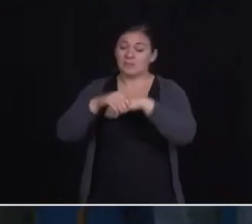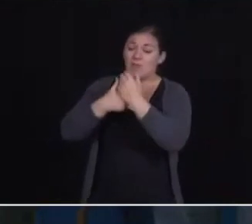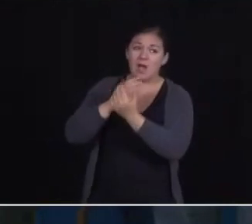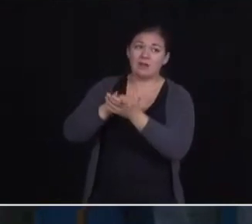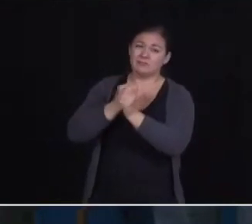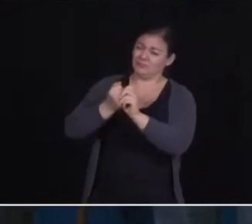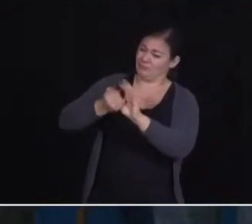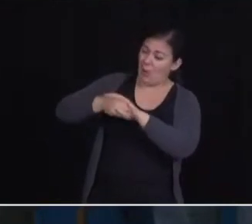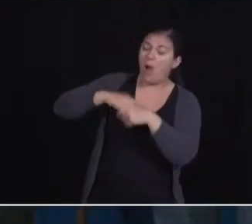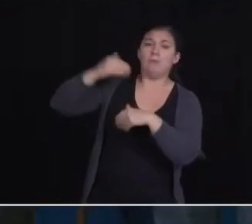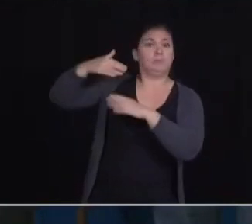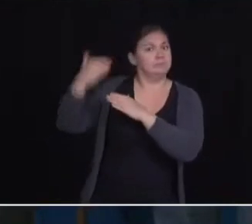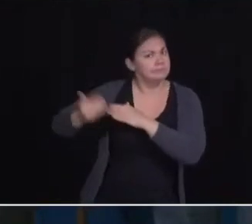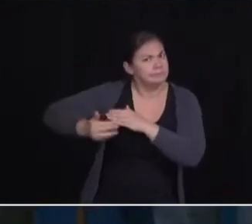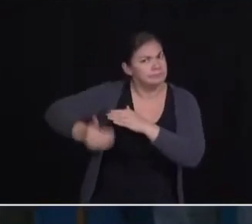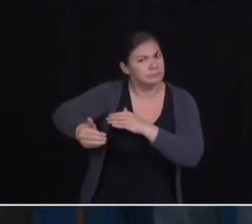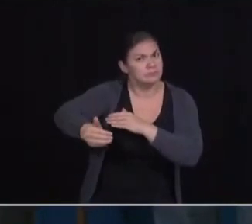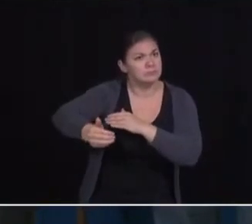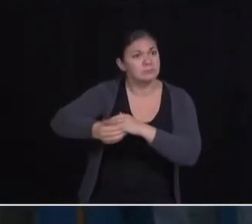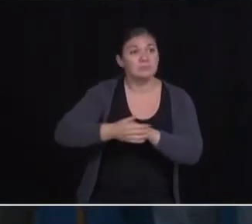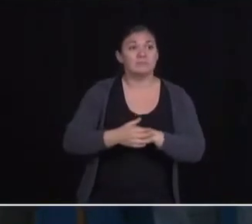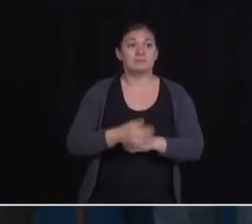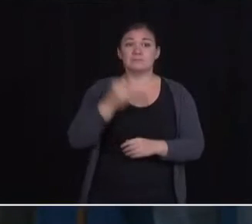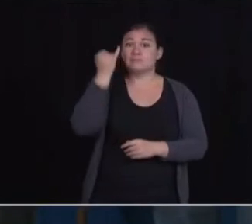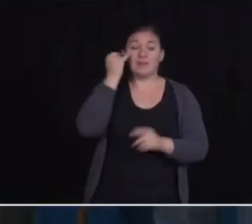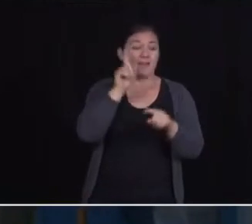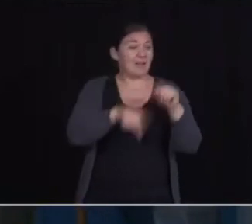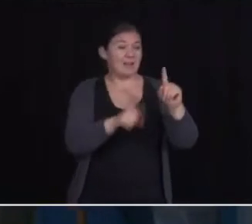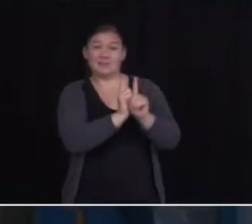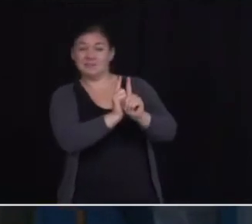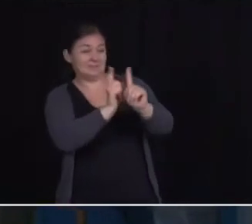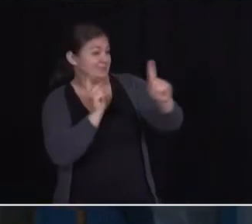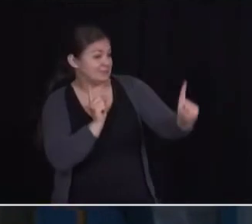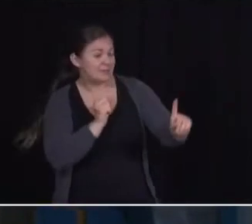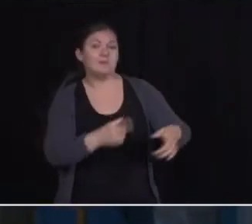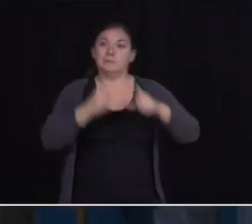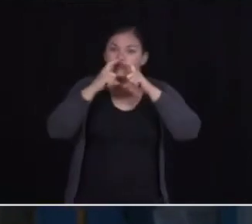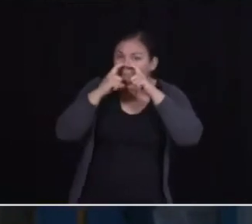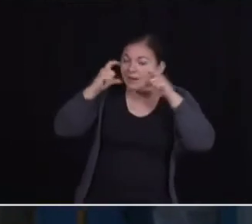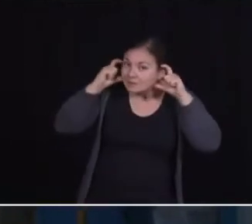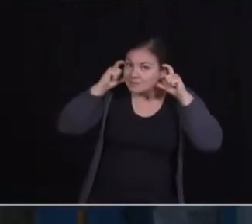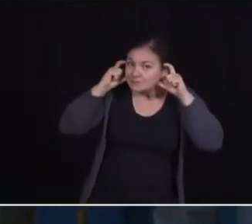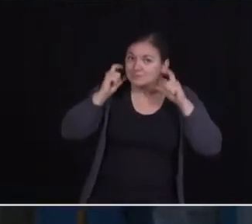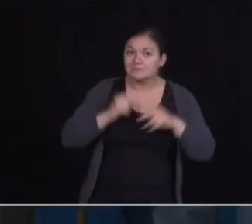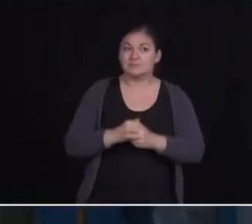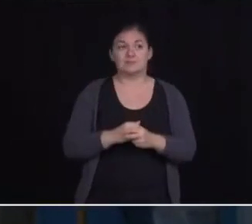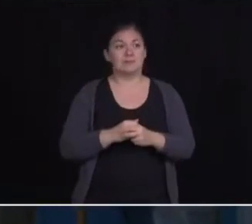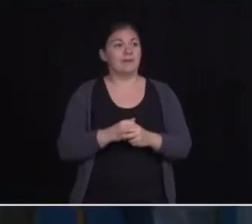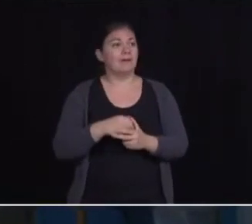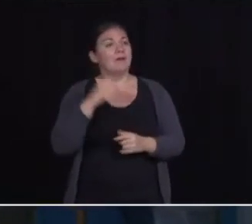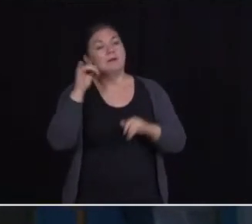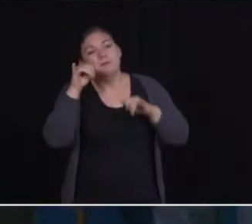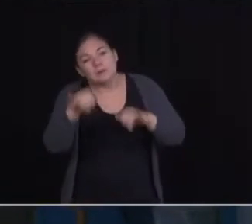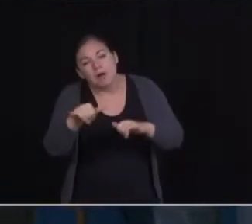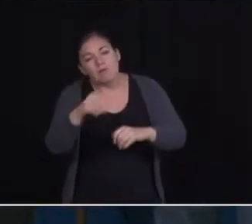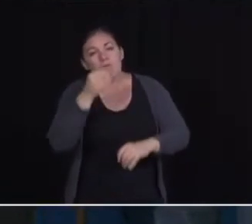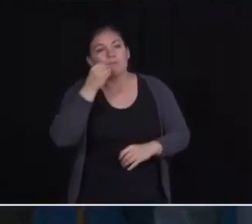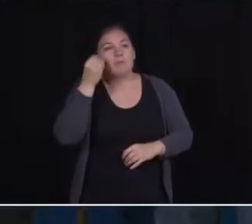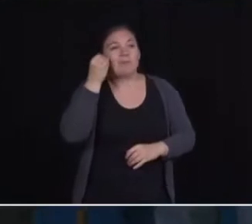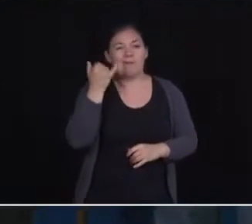Wear a face covering when physical distancing is a challenge or it is required. And please stay home when you aren't feeling